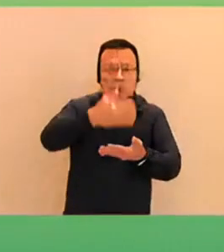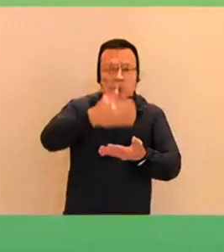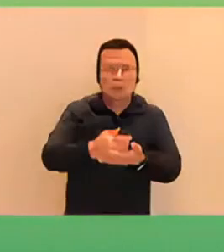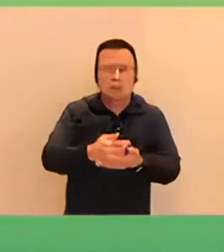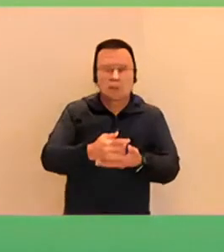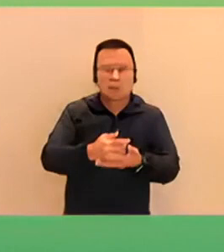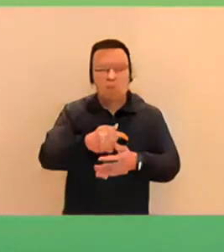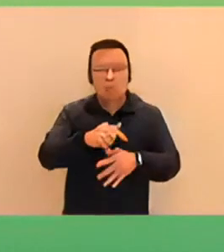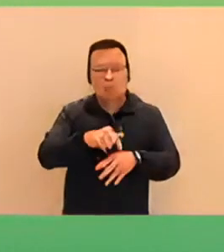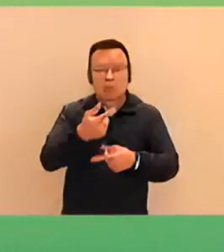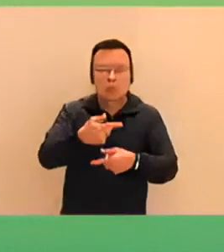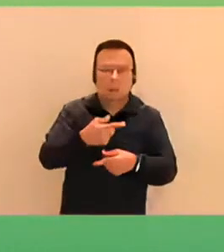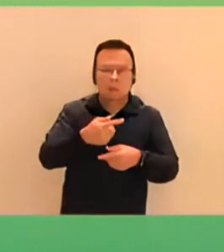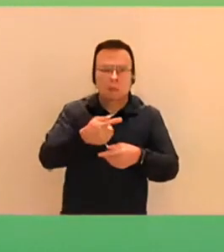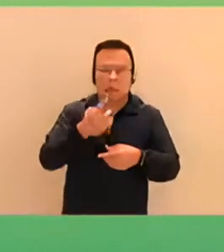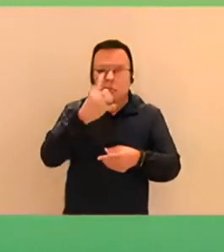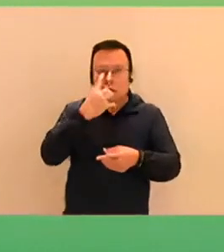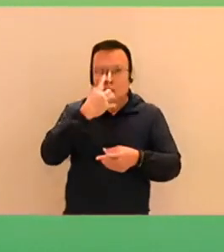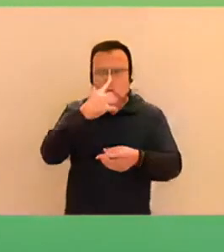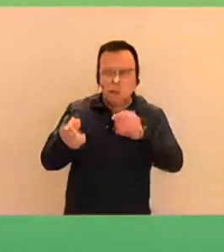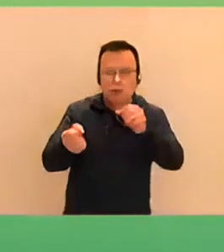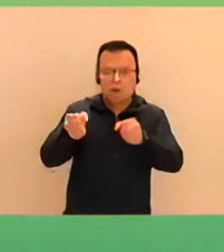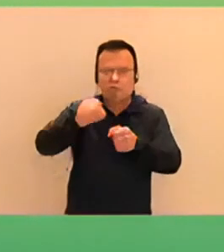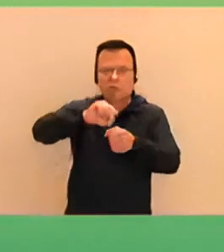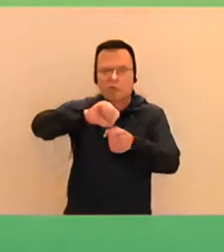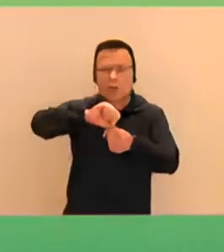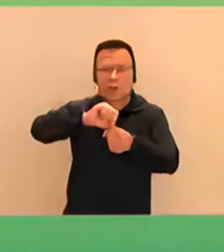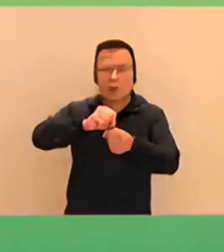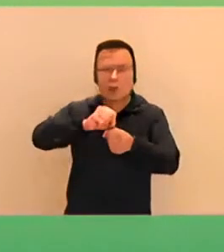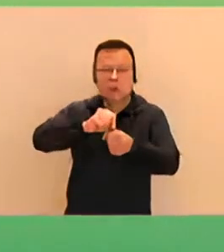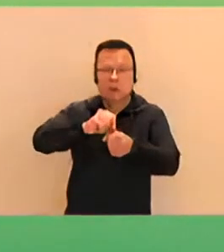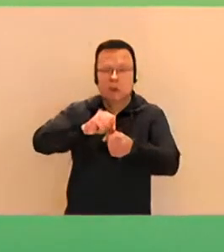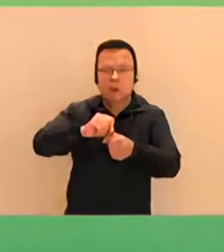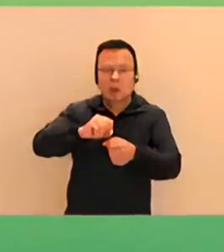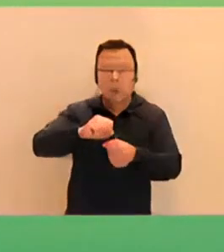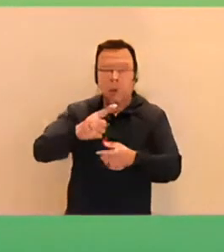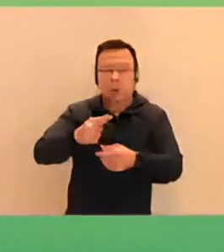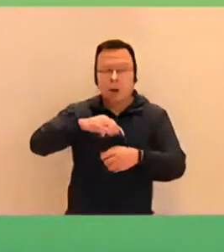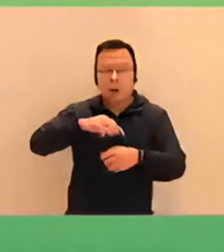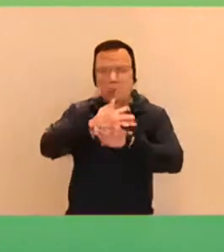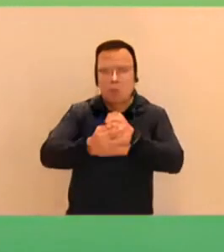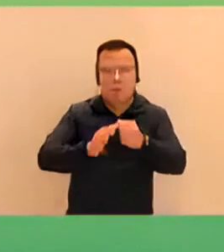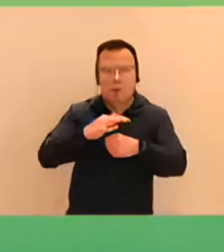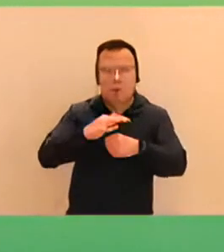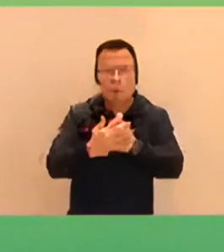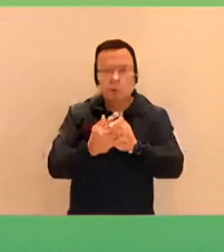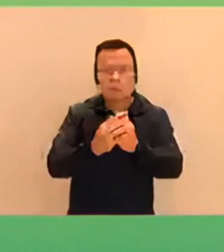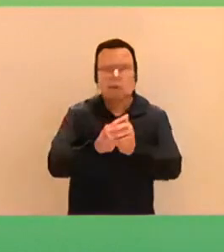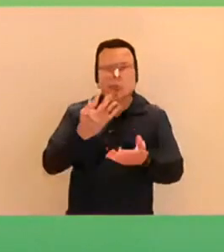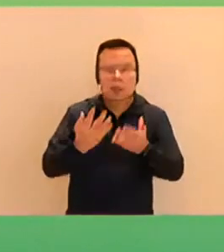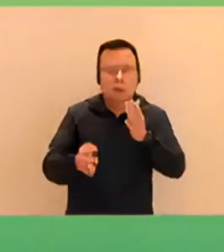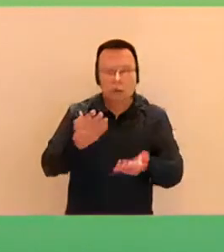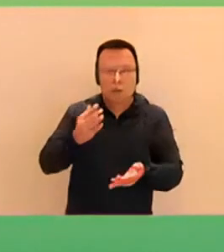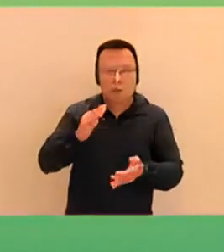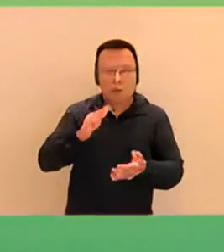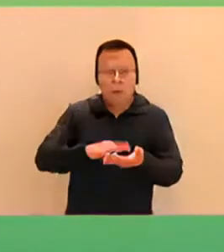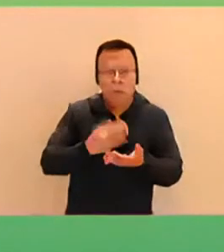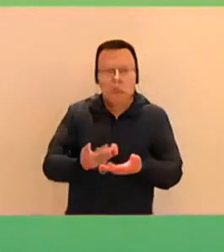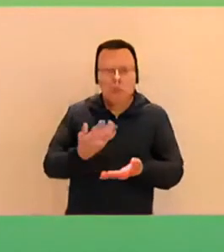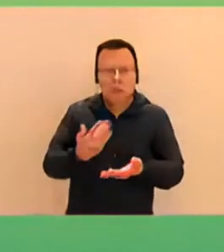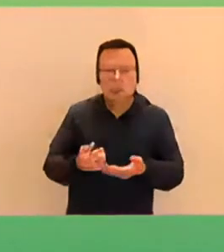new technology you adopted. And now people want to see data during